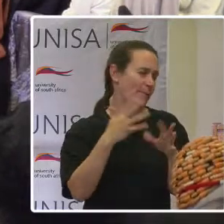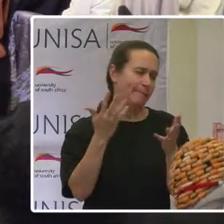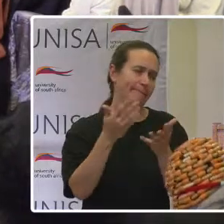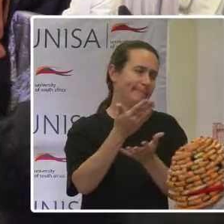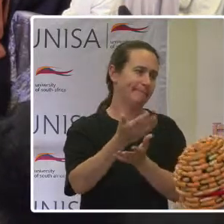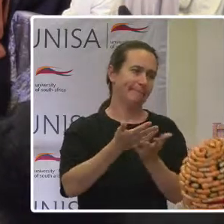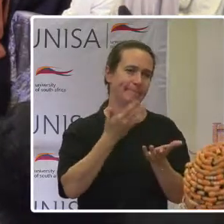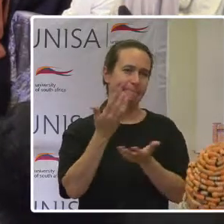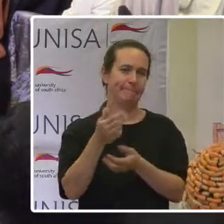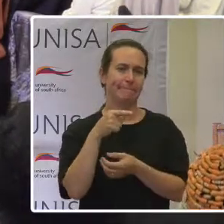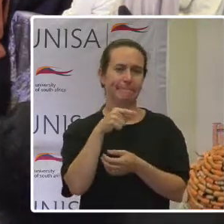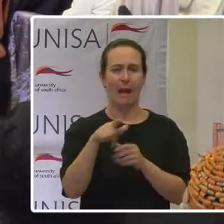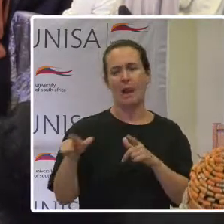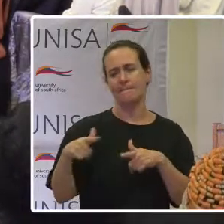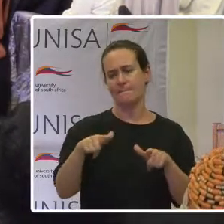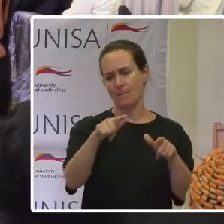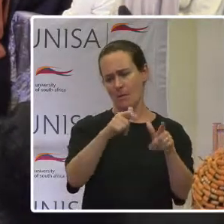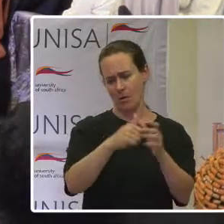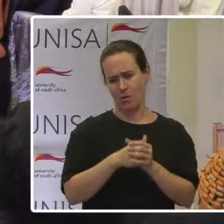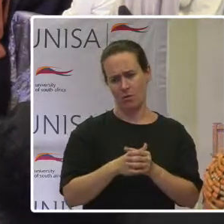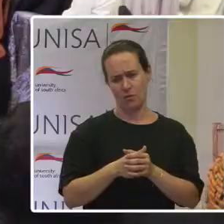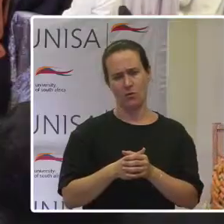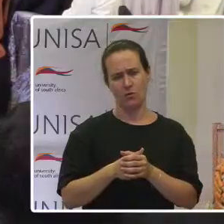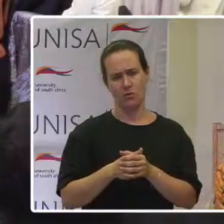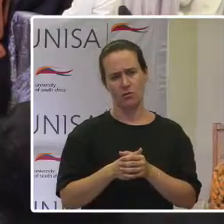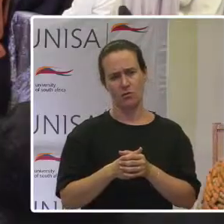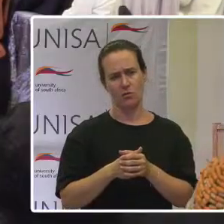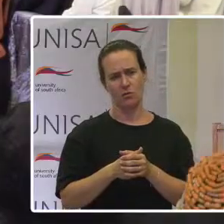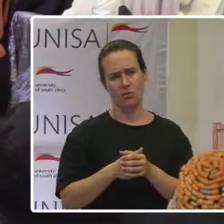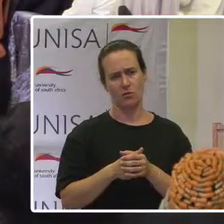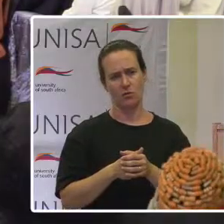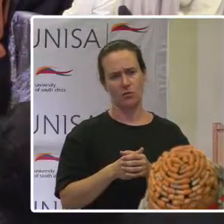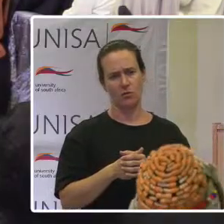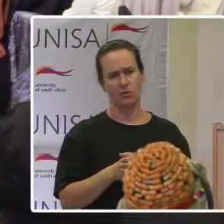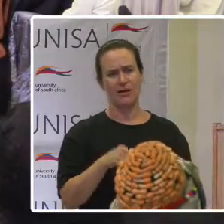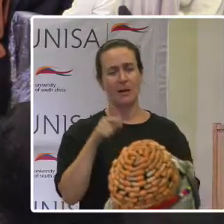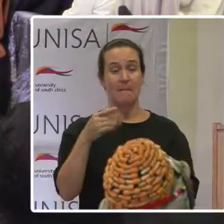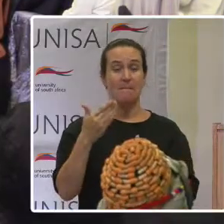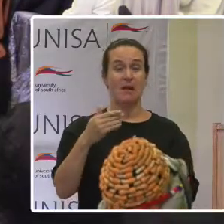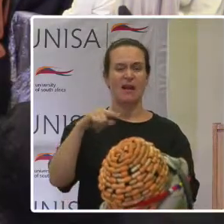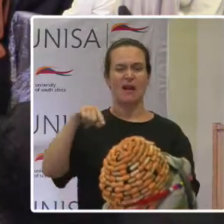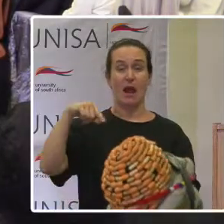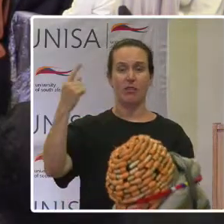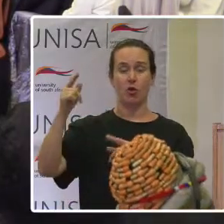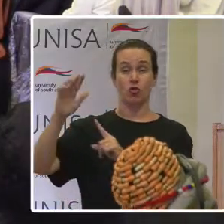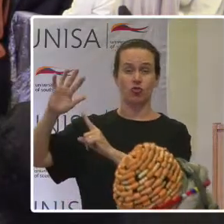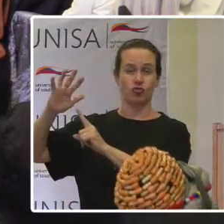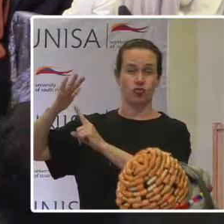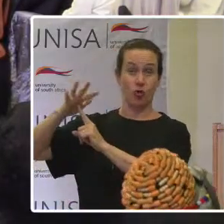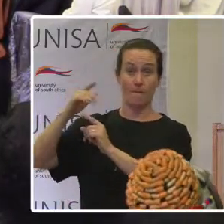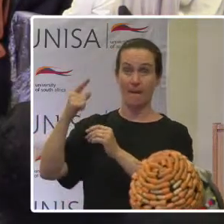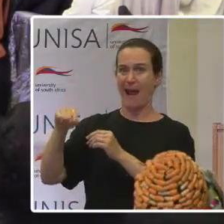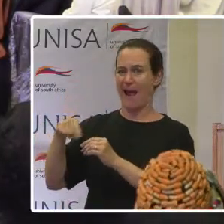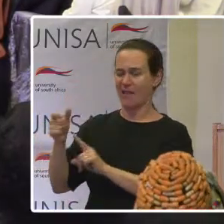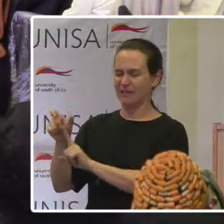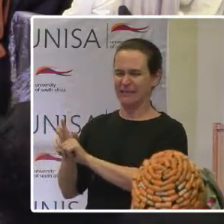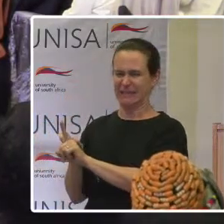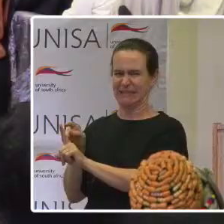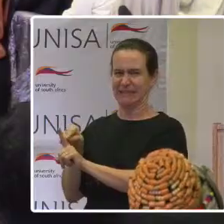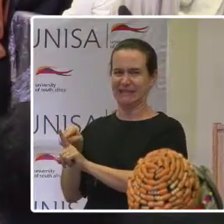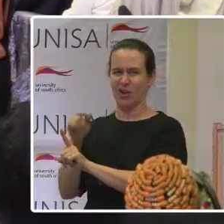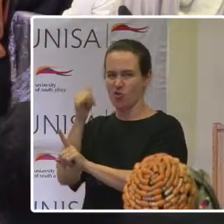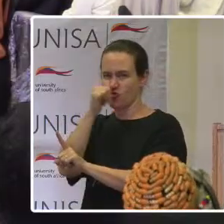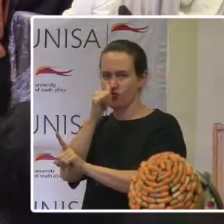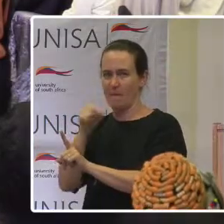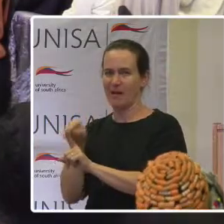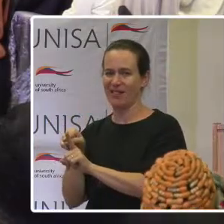in Limpopo is not vulneralized by a drone of someone who